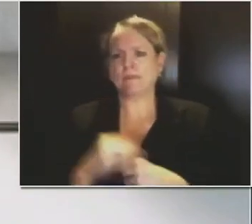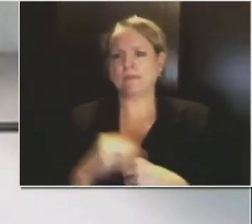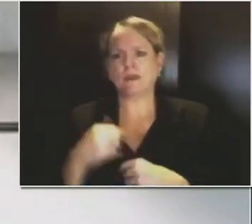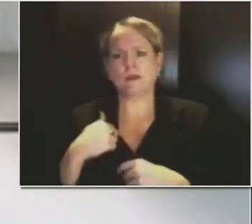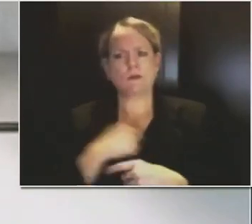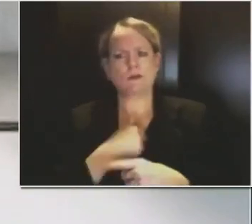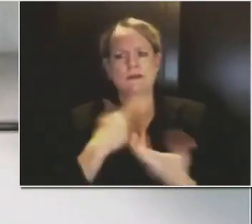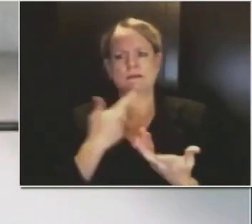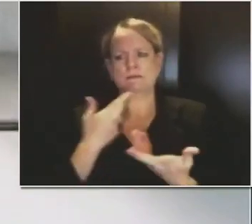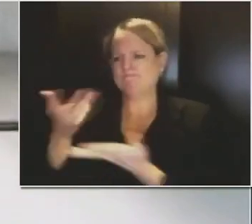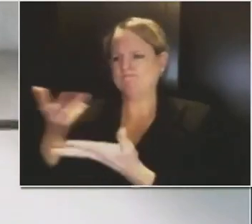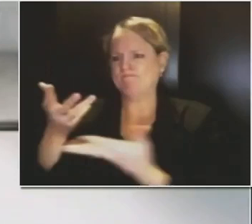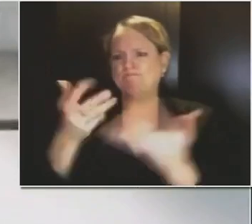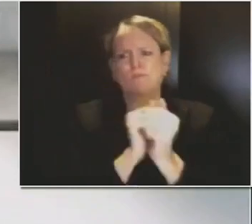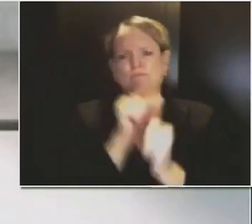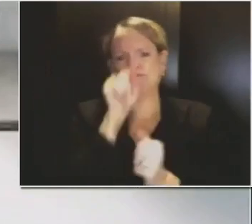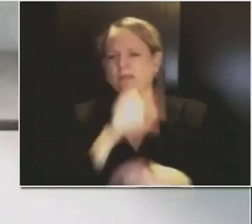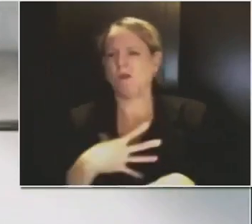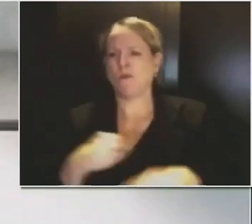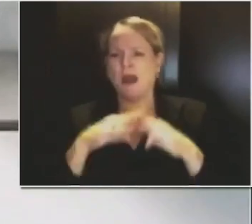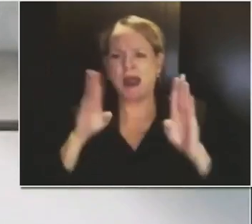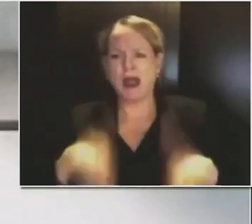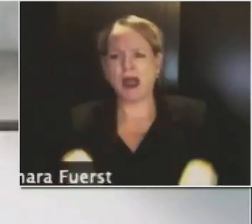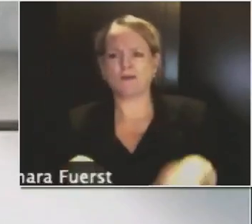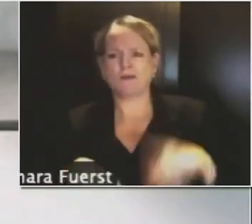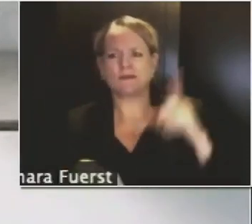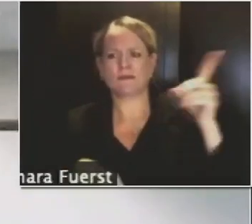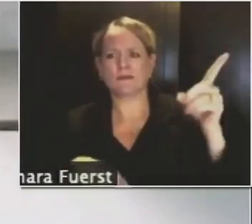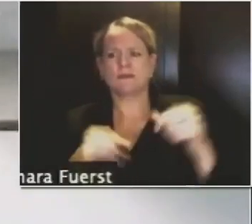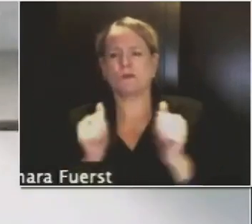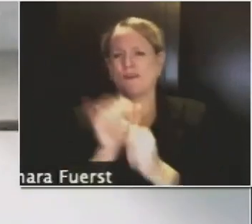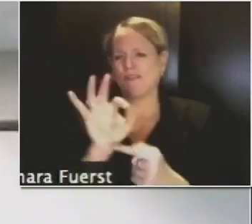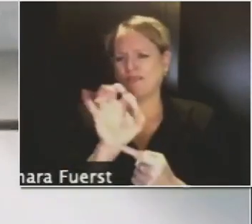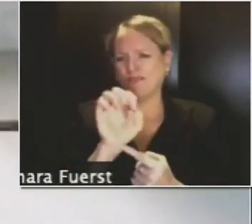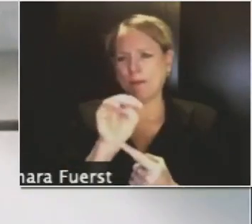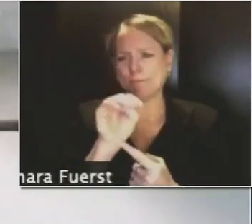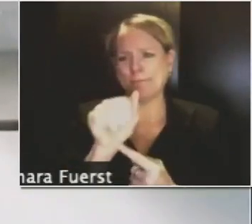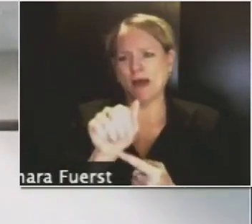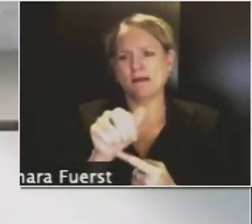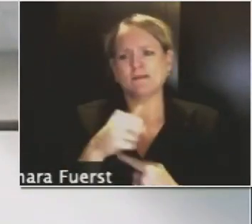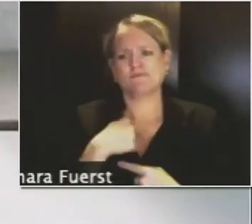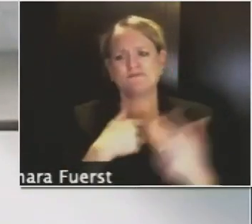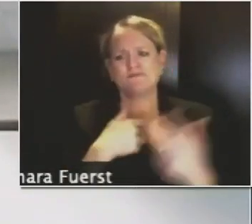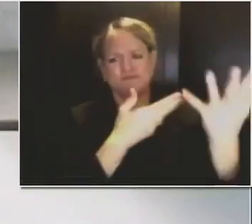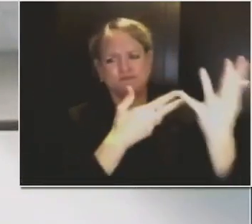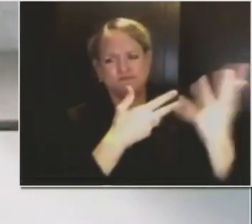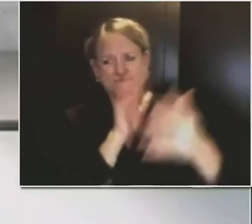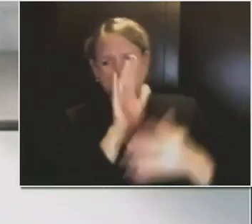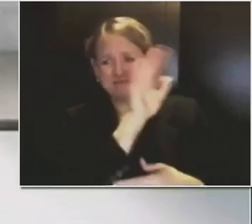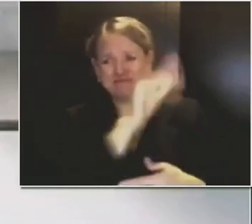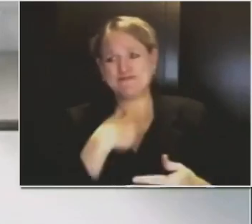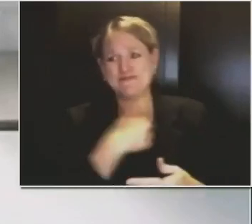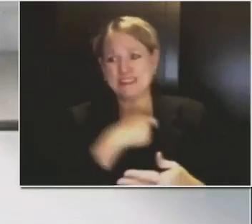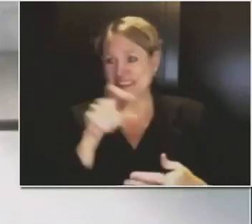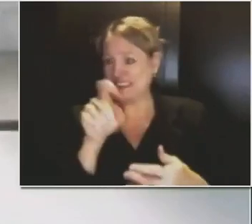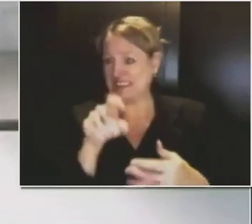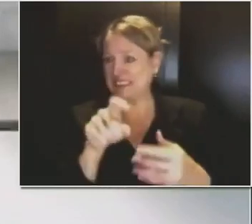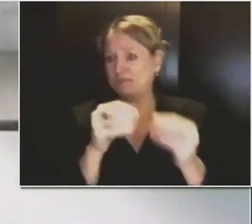of reagent coming into Wisconsin. And so that is one action step we are taking, that we need that